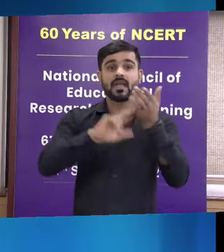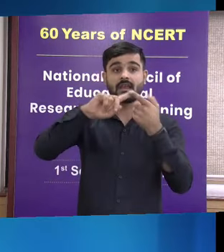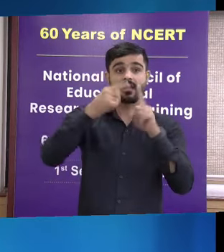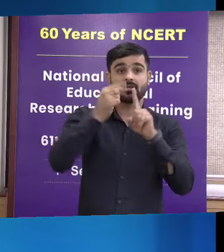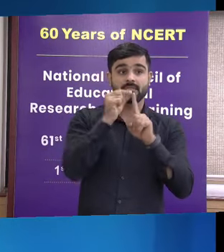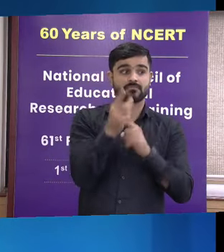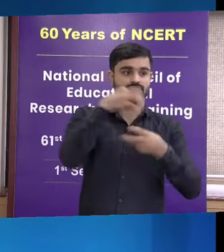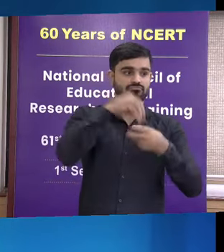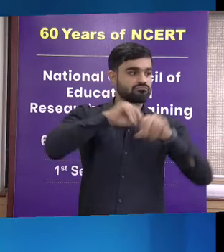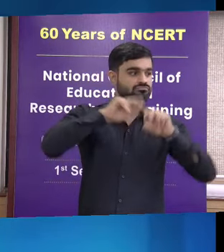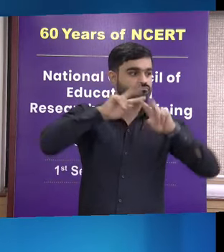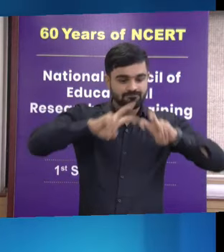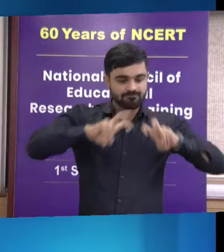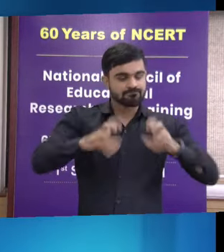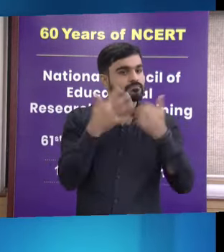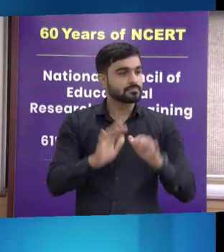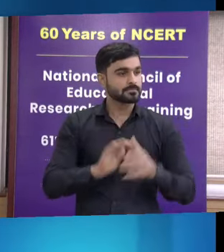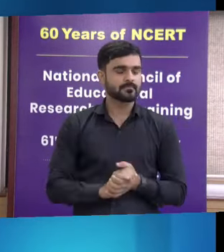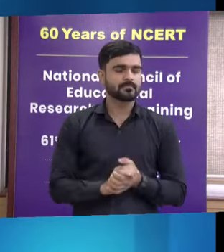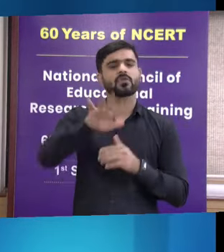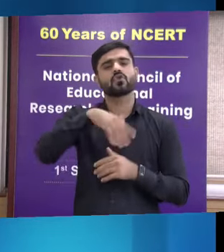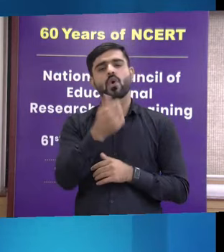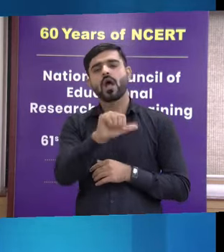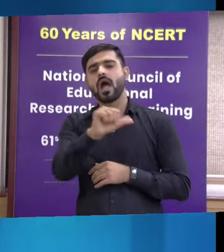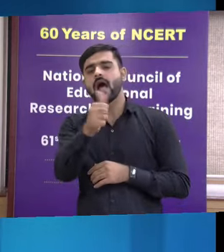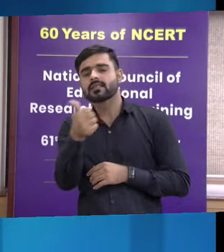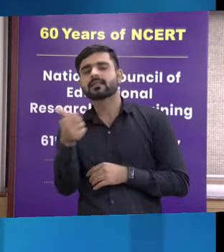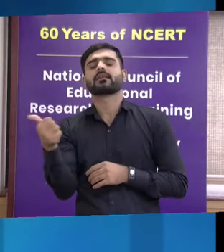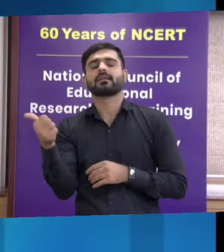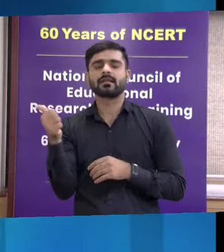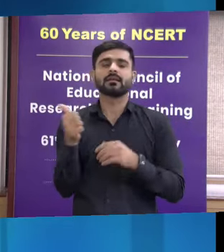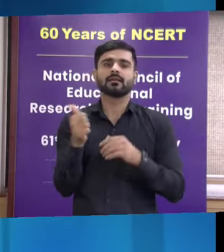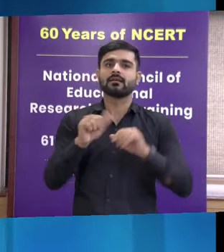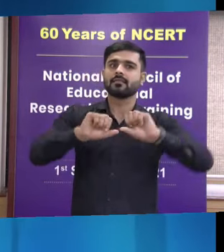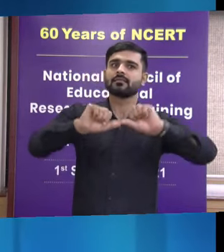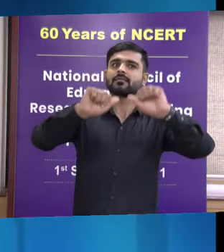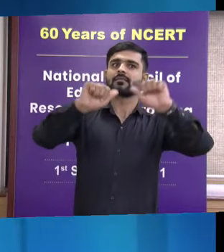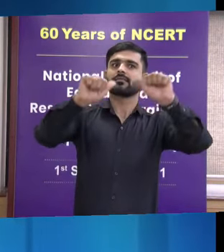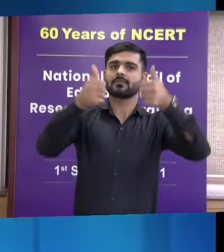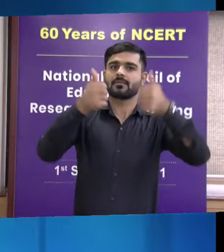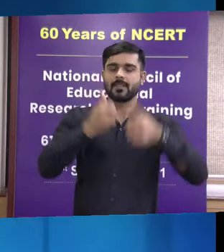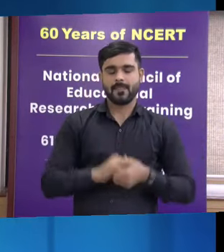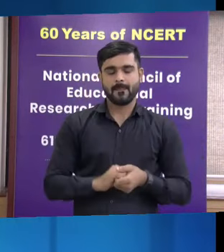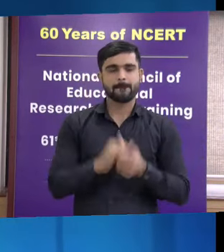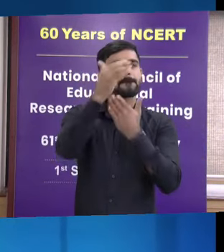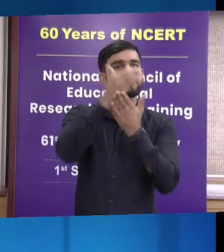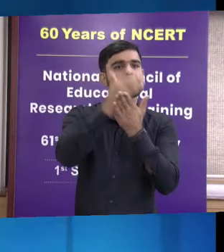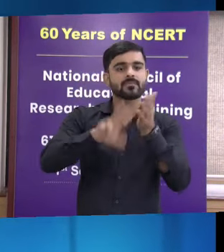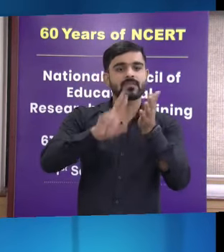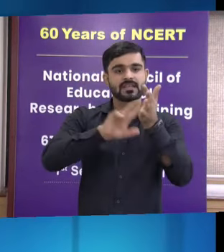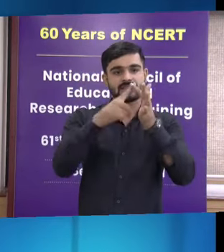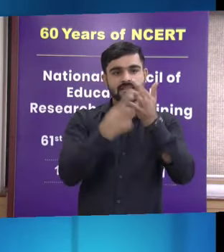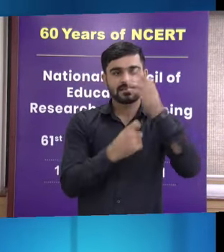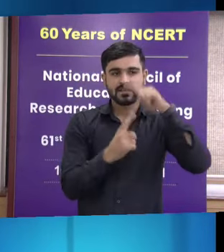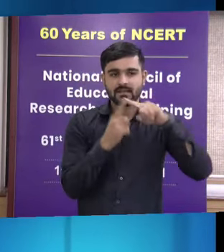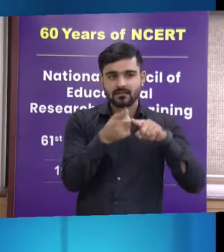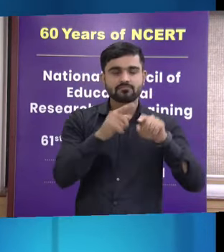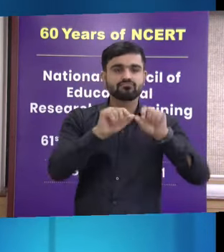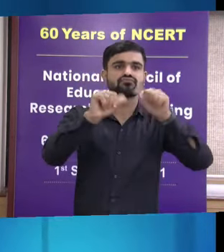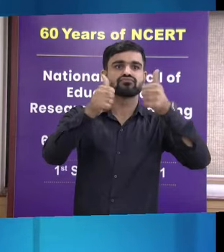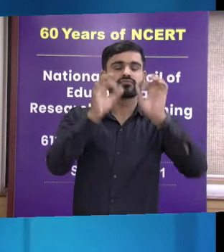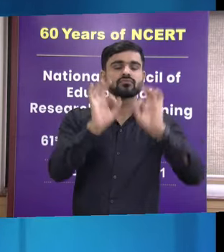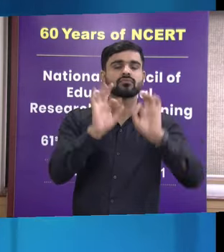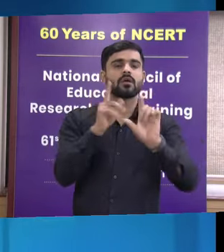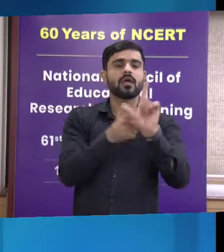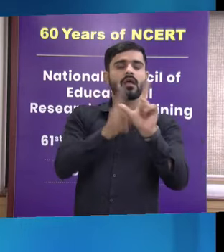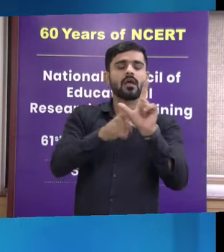prescribes that. Kala Utsav has been a very successful program of the NCERT. Every year